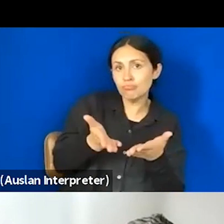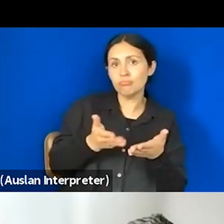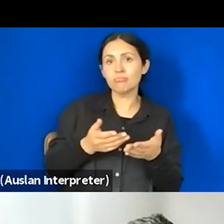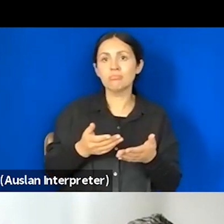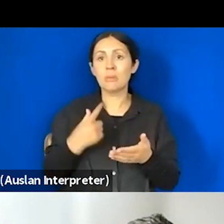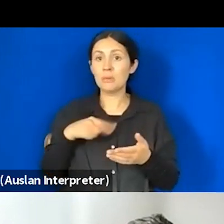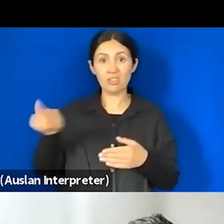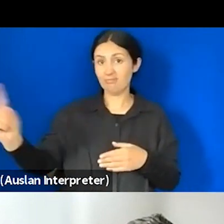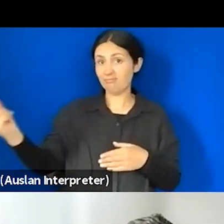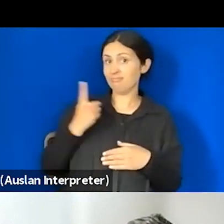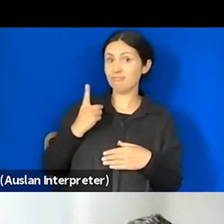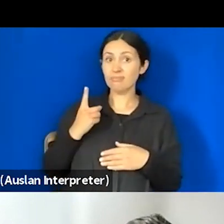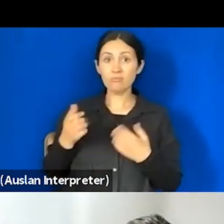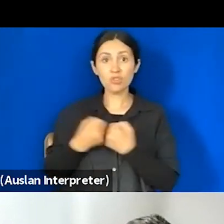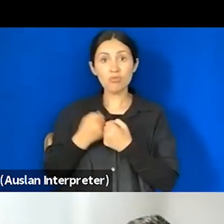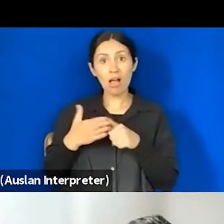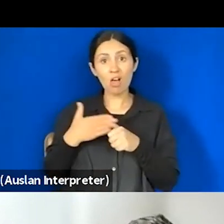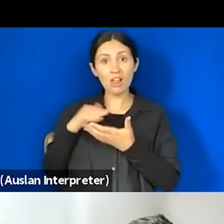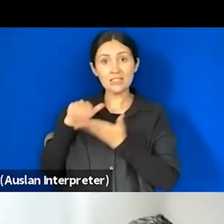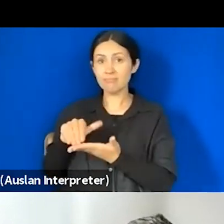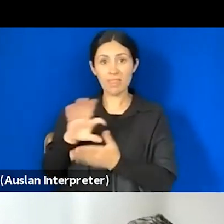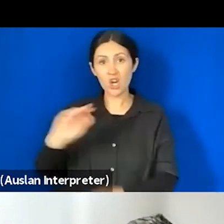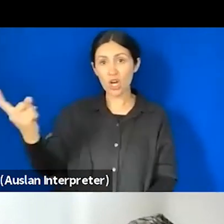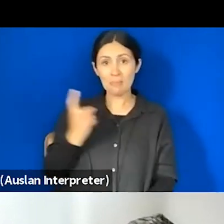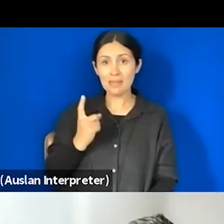in terms of what services we deliver.